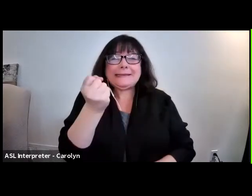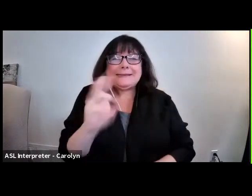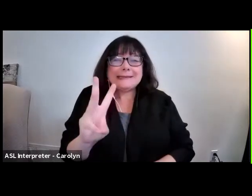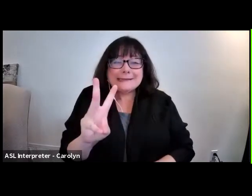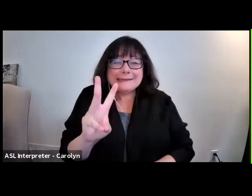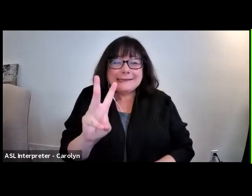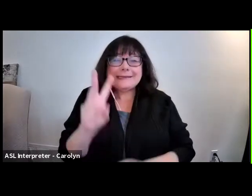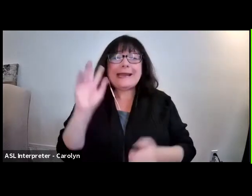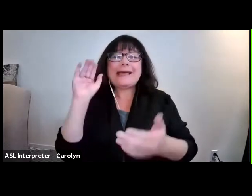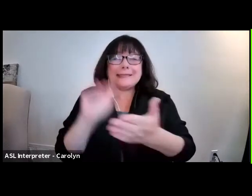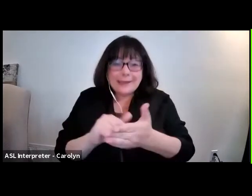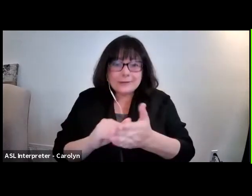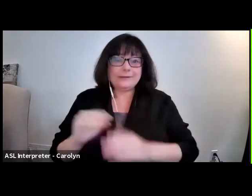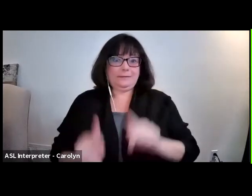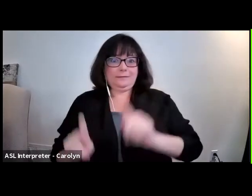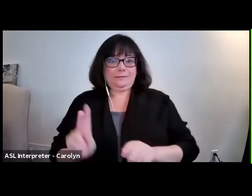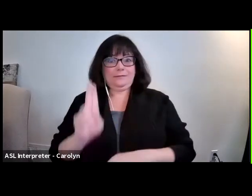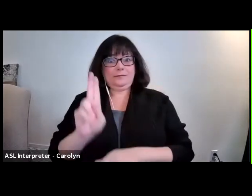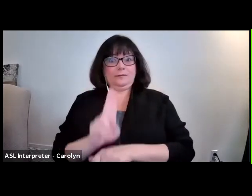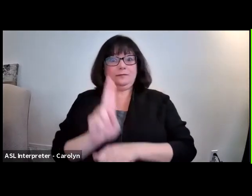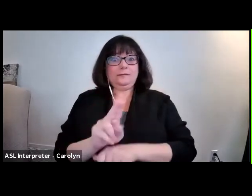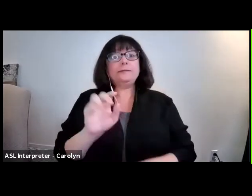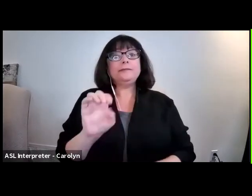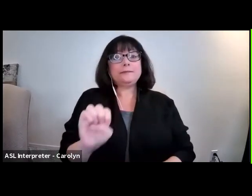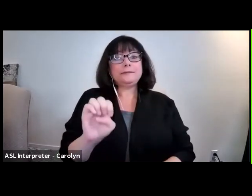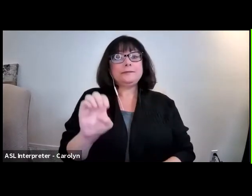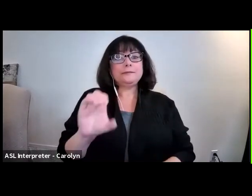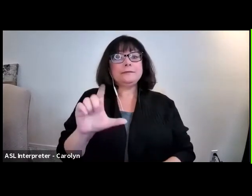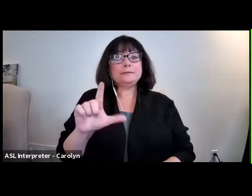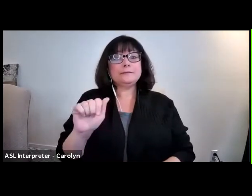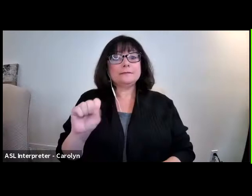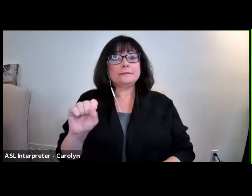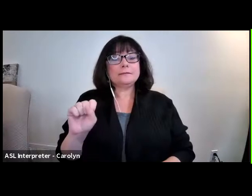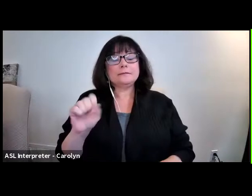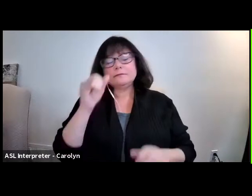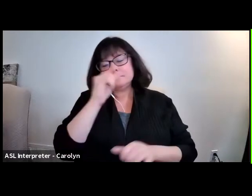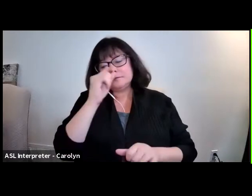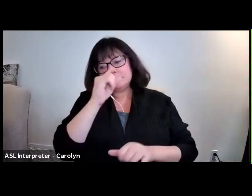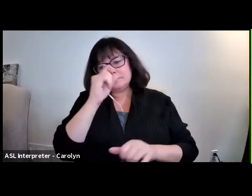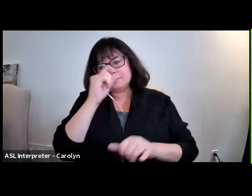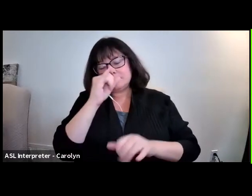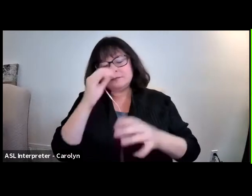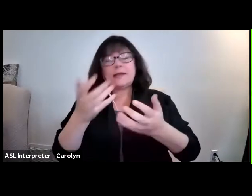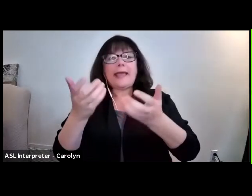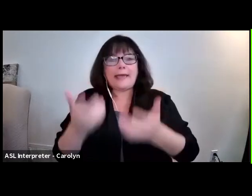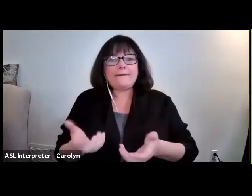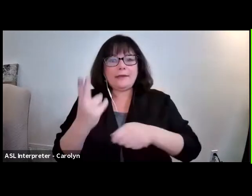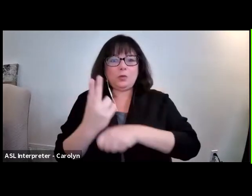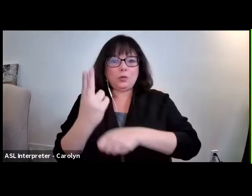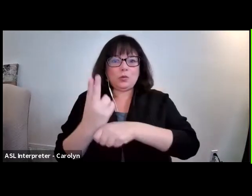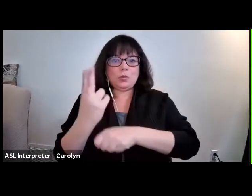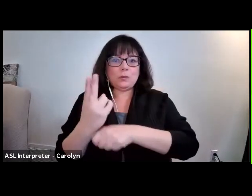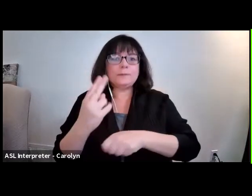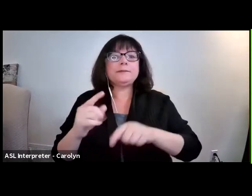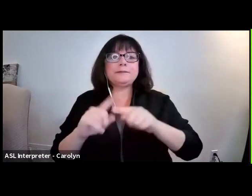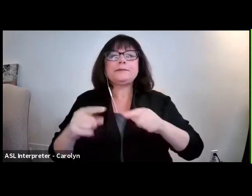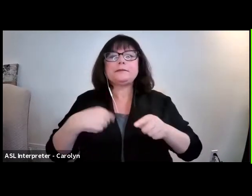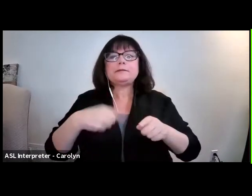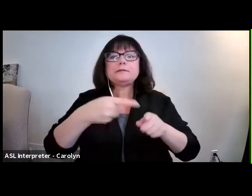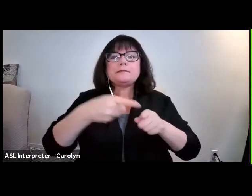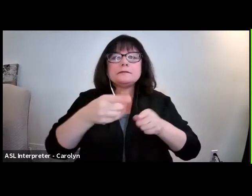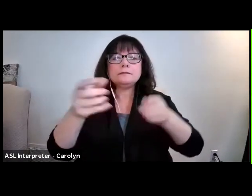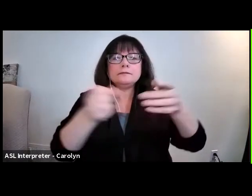the disruption occurred, I want you to know that we brought in Oracle engineers to work with our own IT specialists